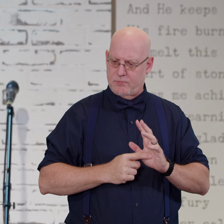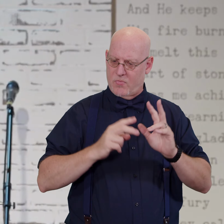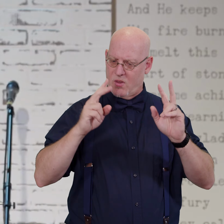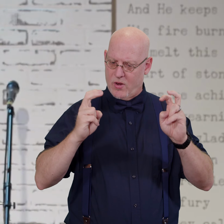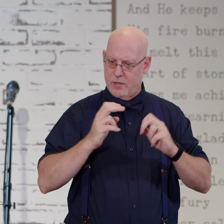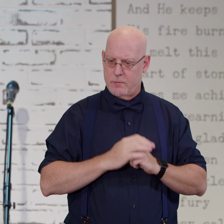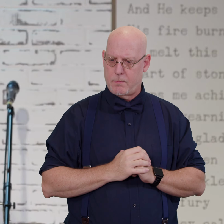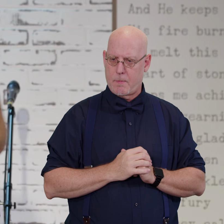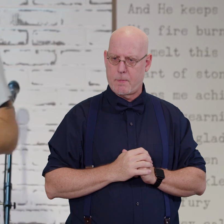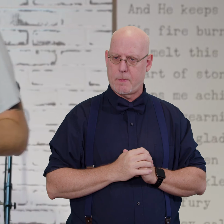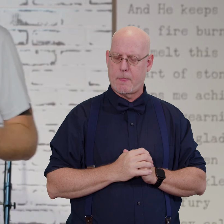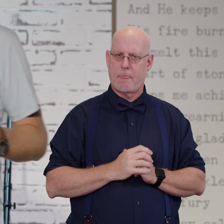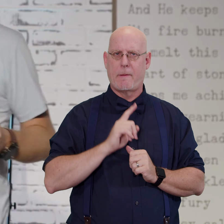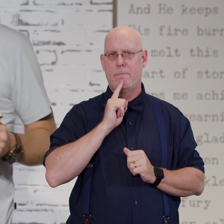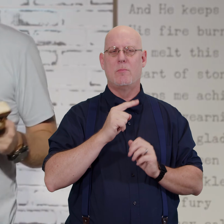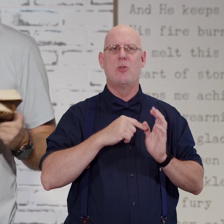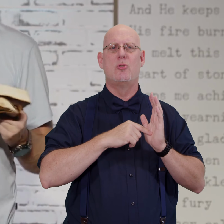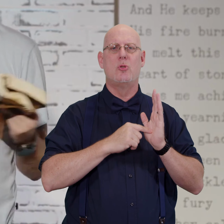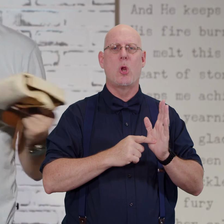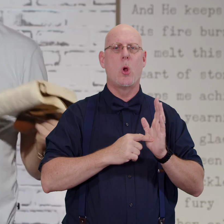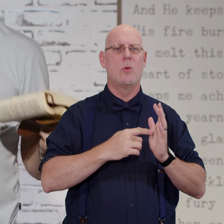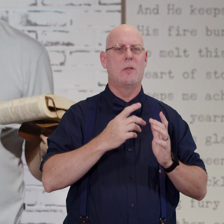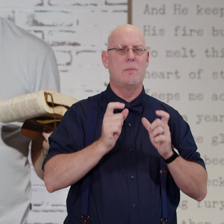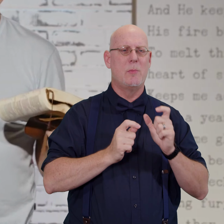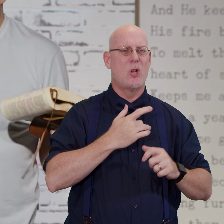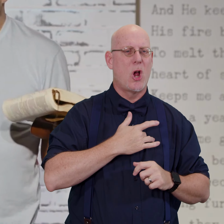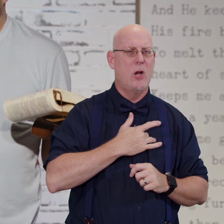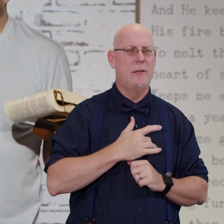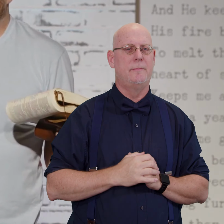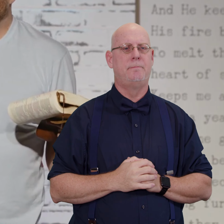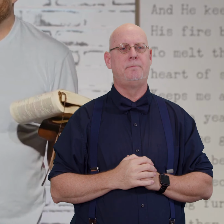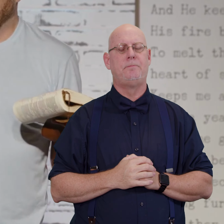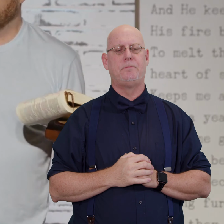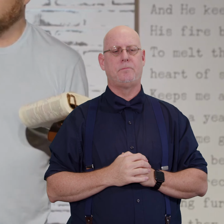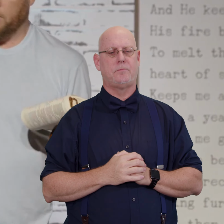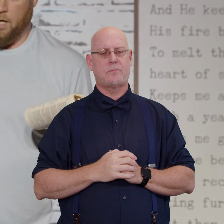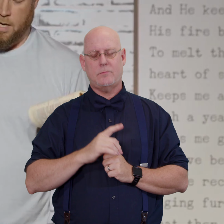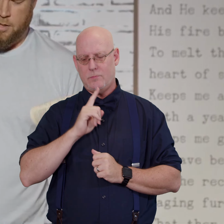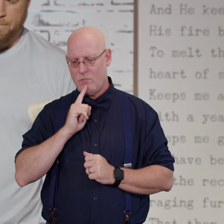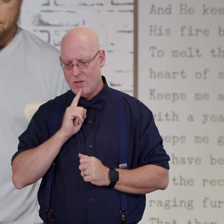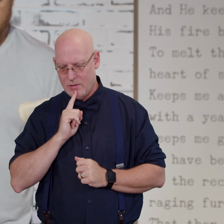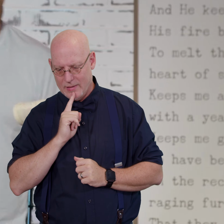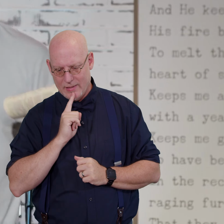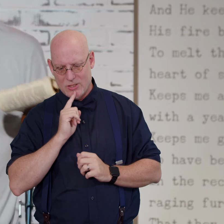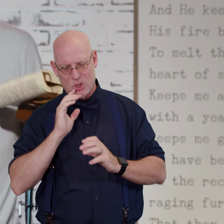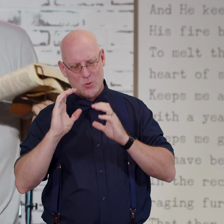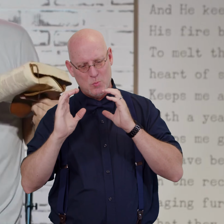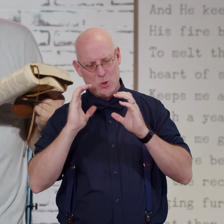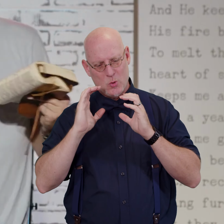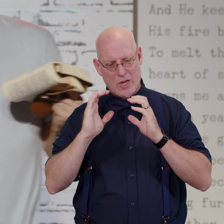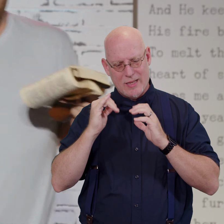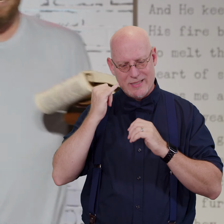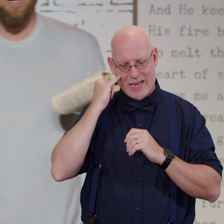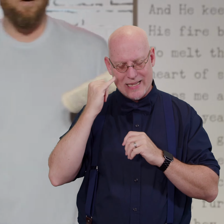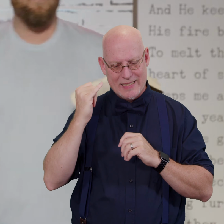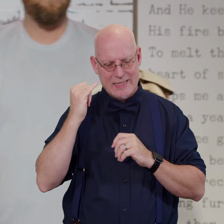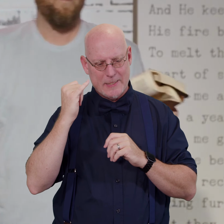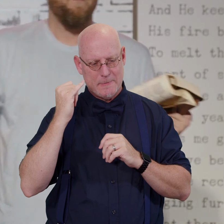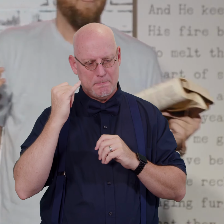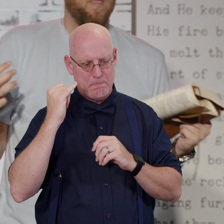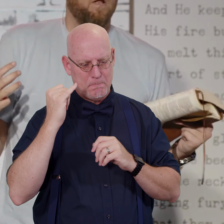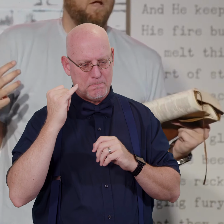phrase that really denotes the heart of the people. And it really communicates this idea